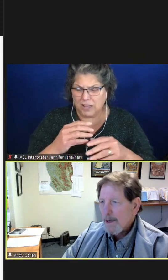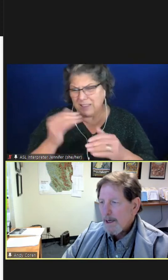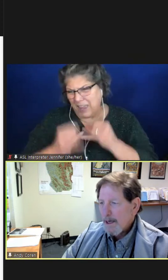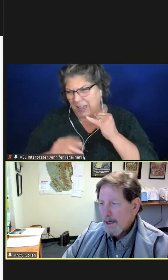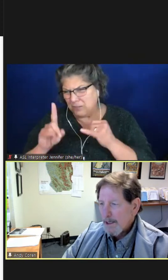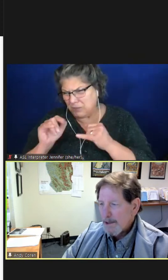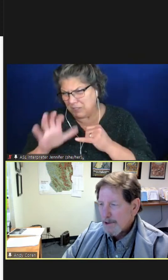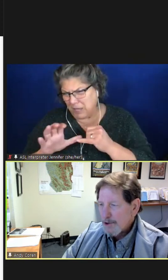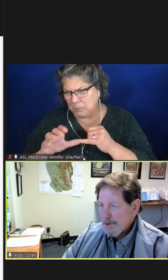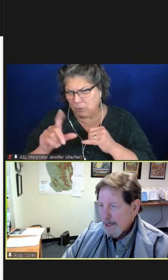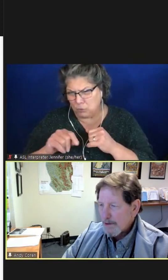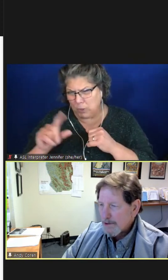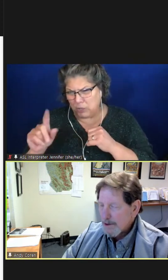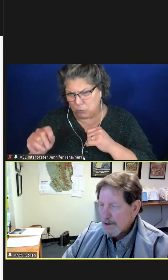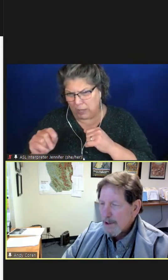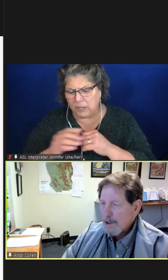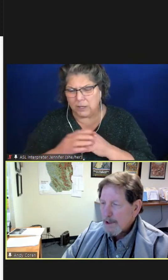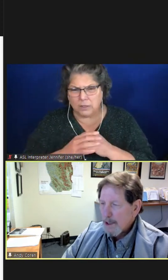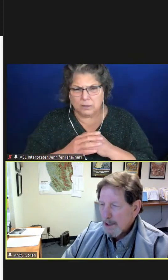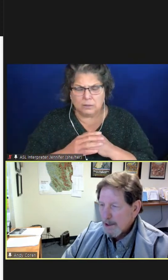December in